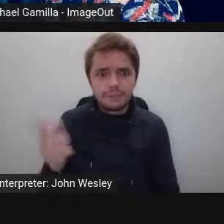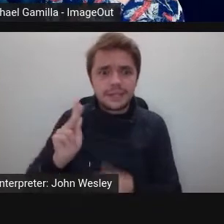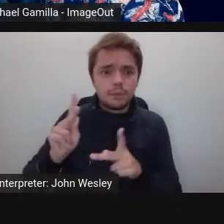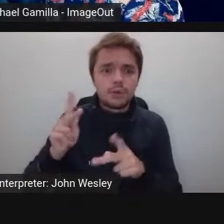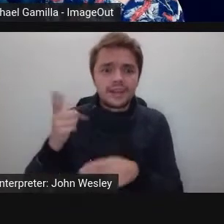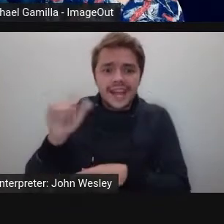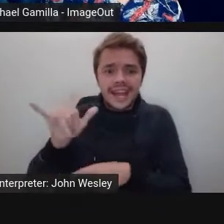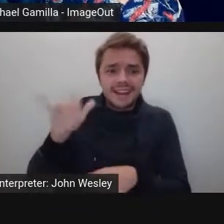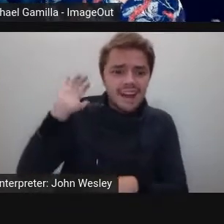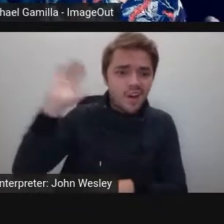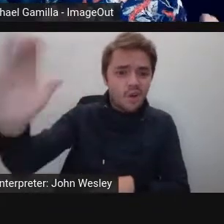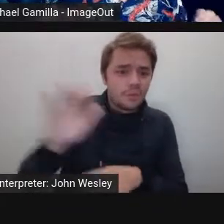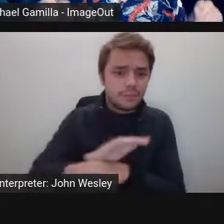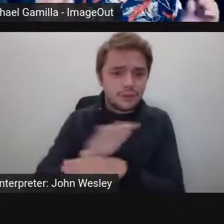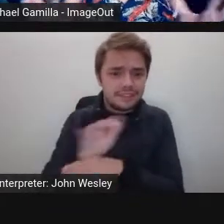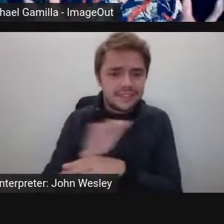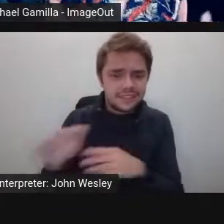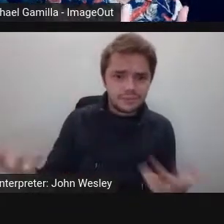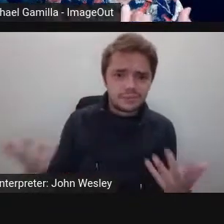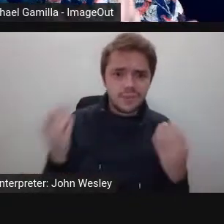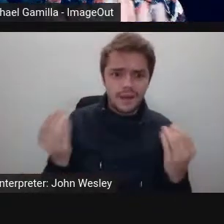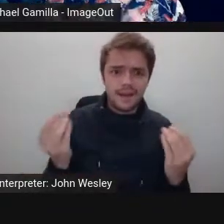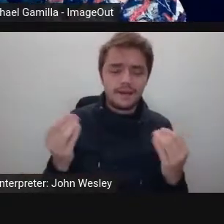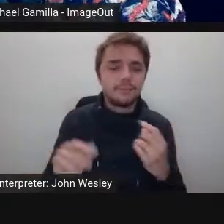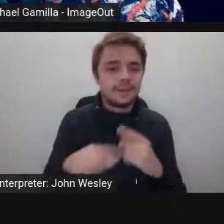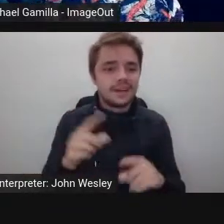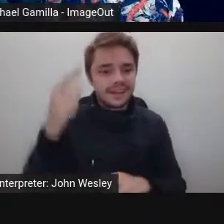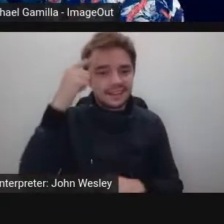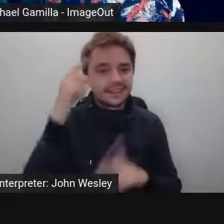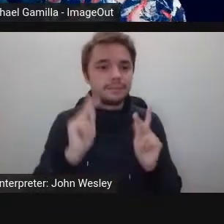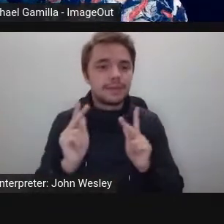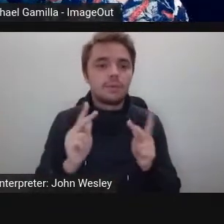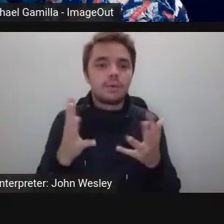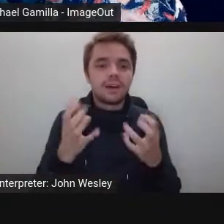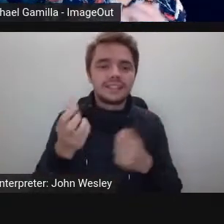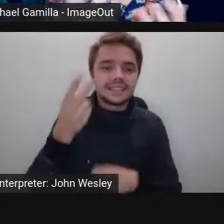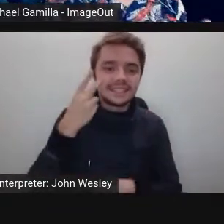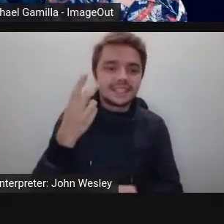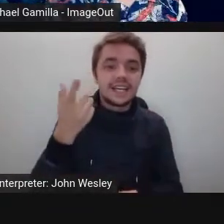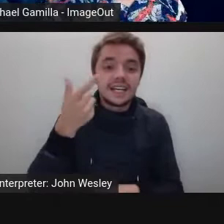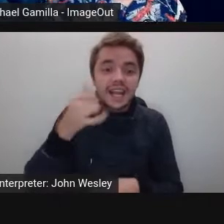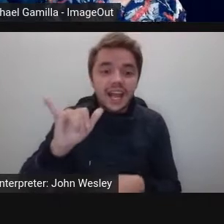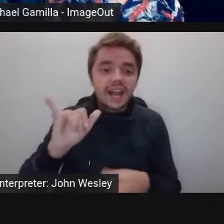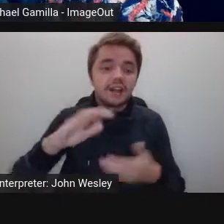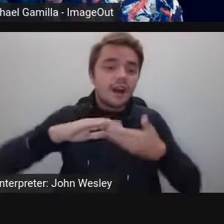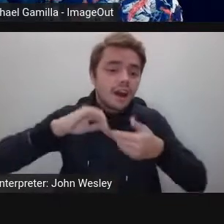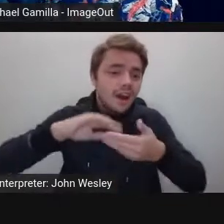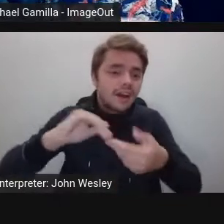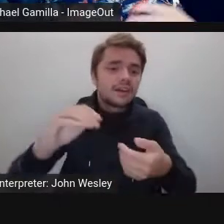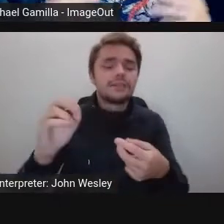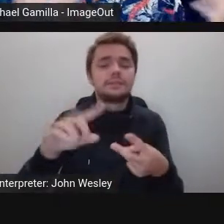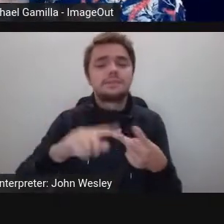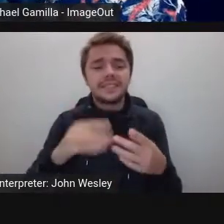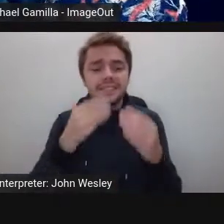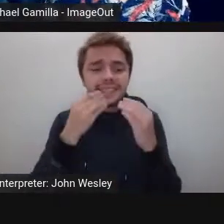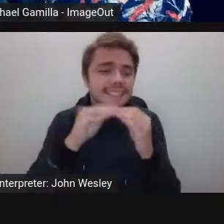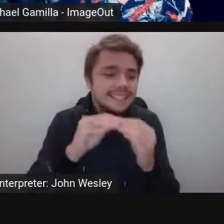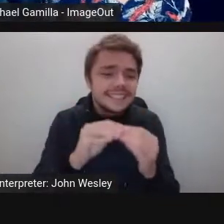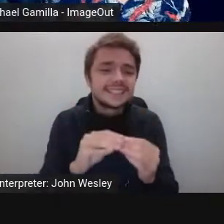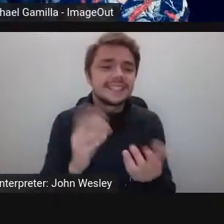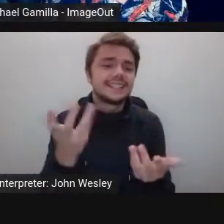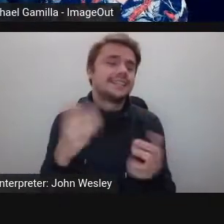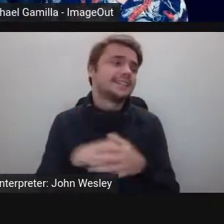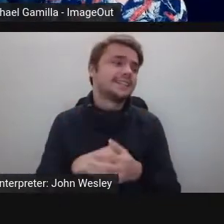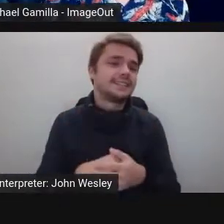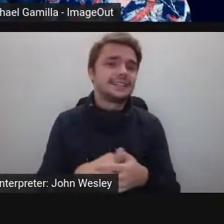think people want to see, you know, gay intimacy and, you know, kissing and, you know,